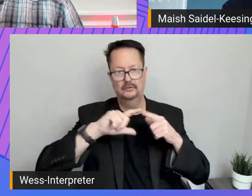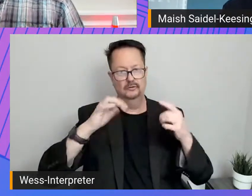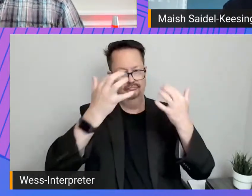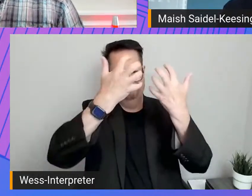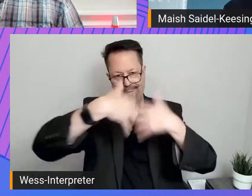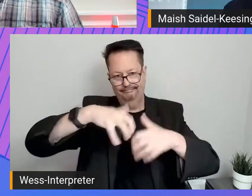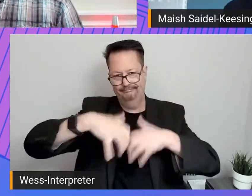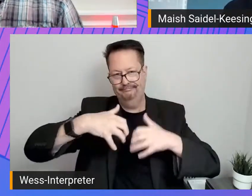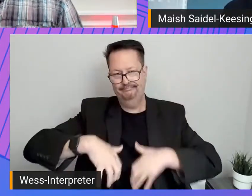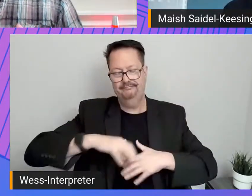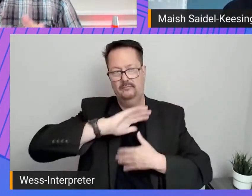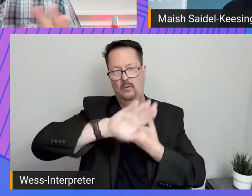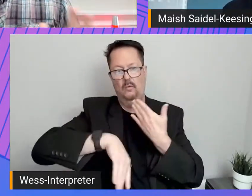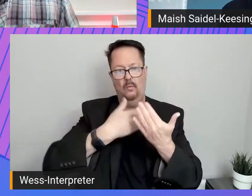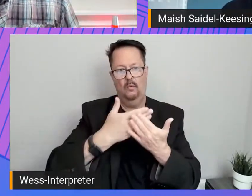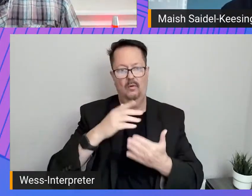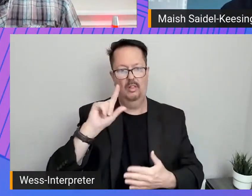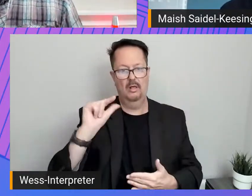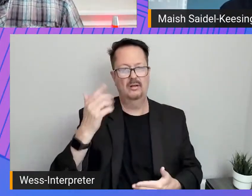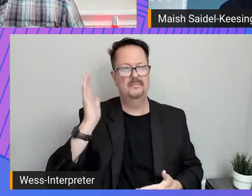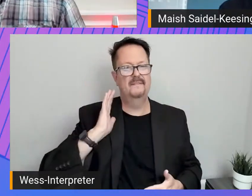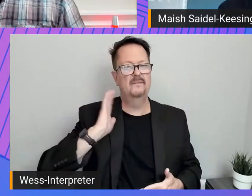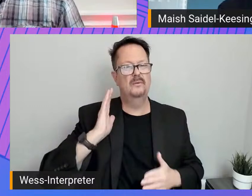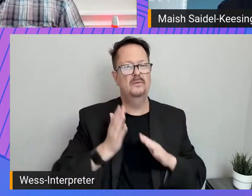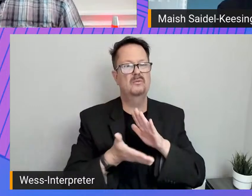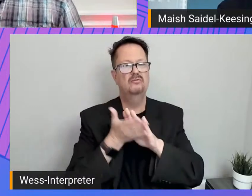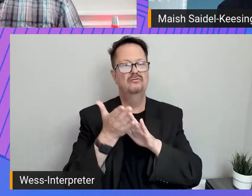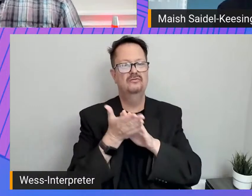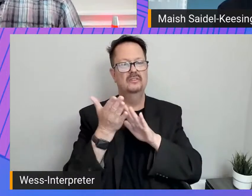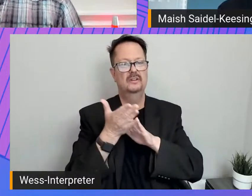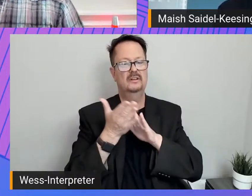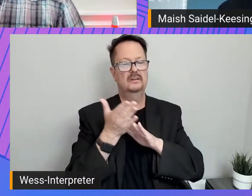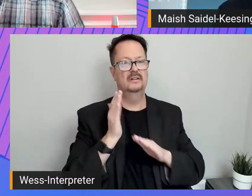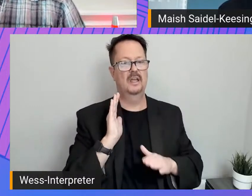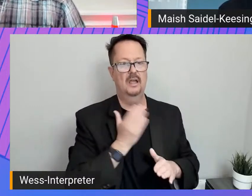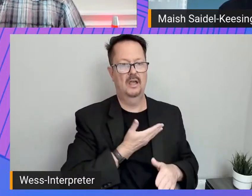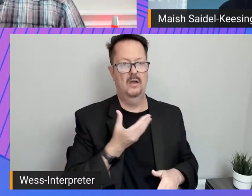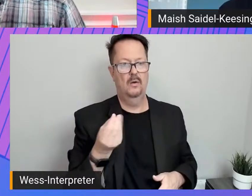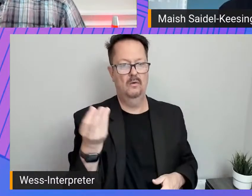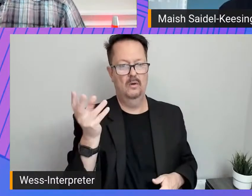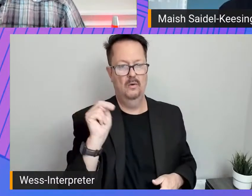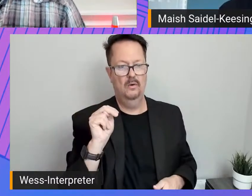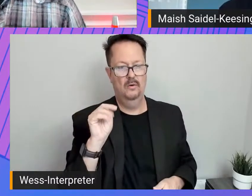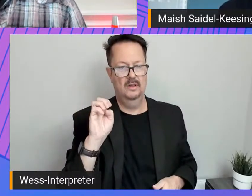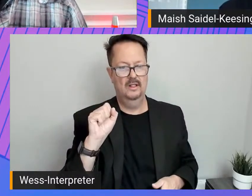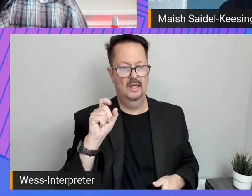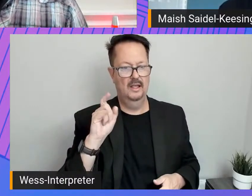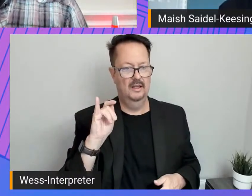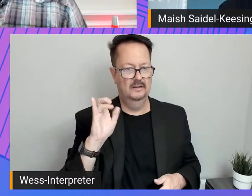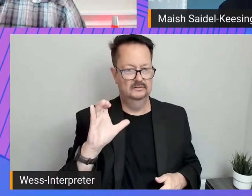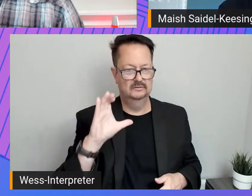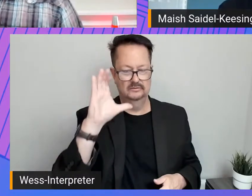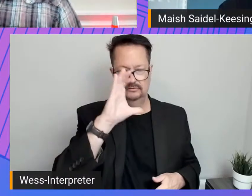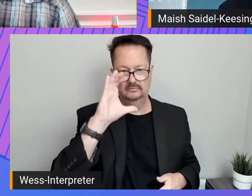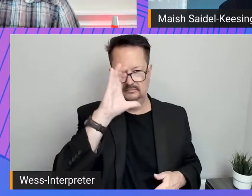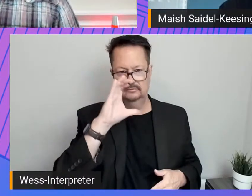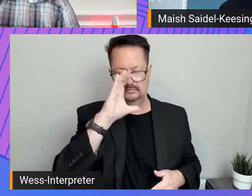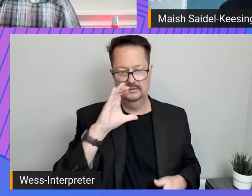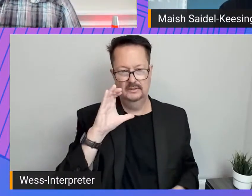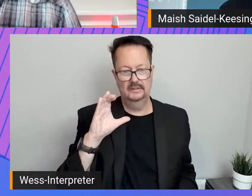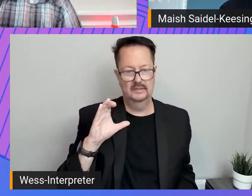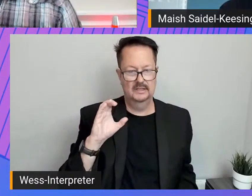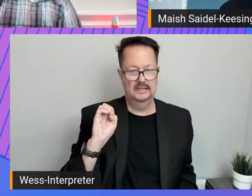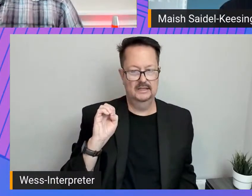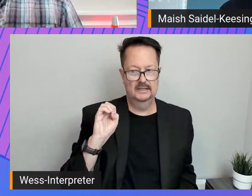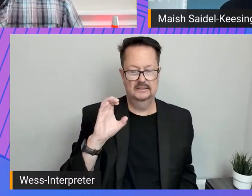logs. We were previously running our own Elasticsearch on EC2, but late last